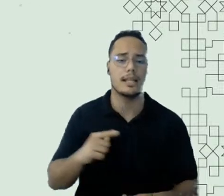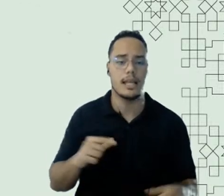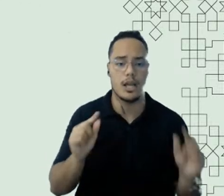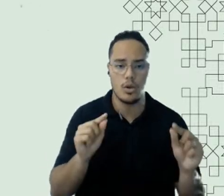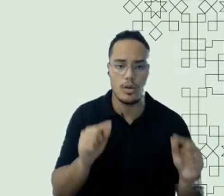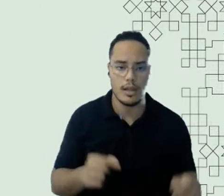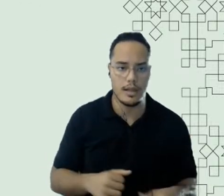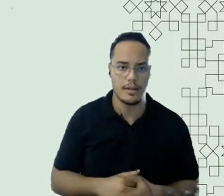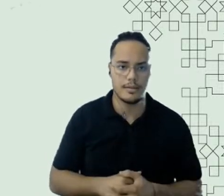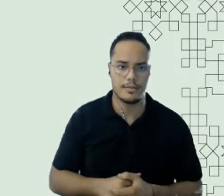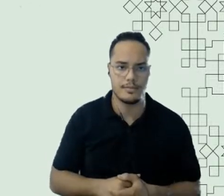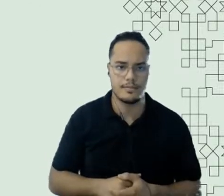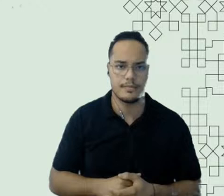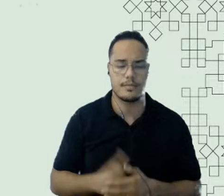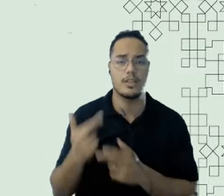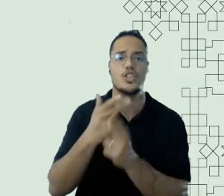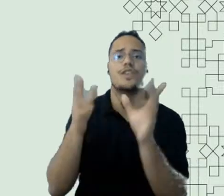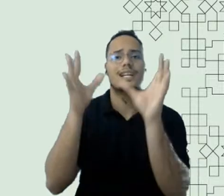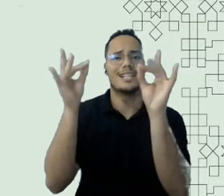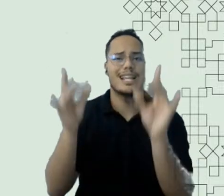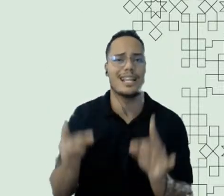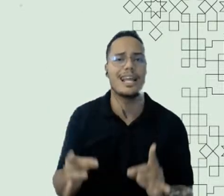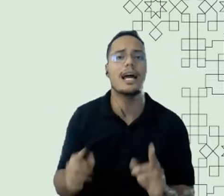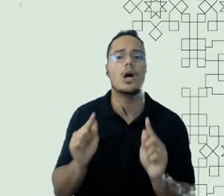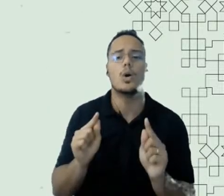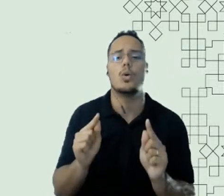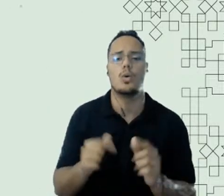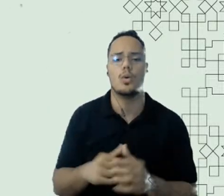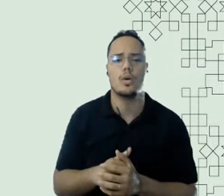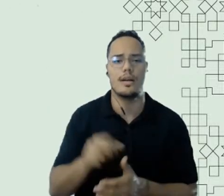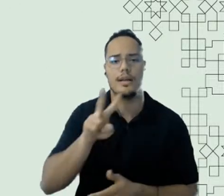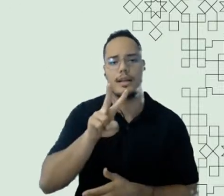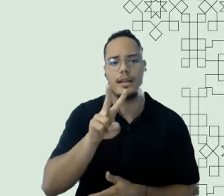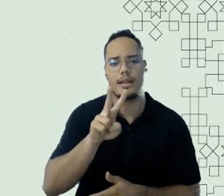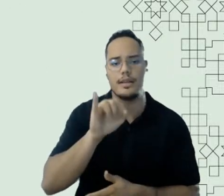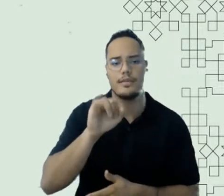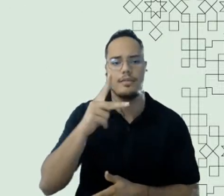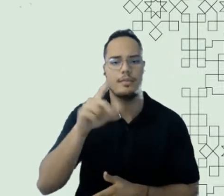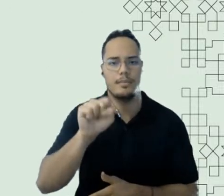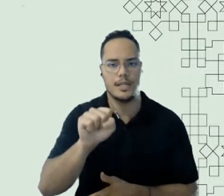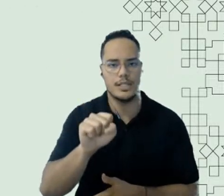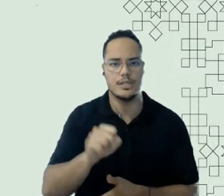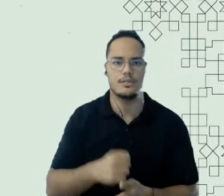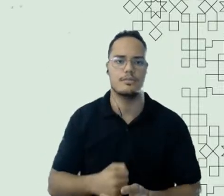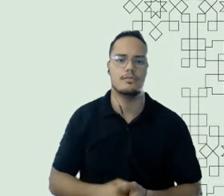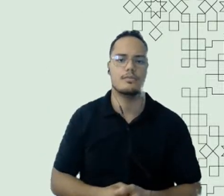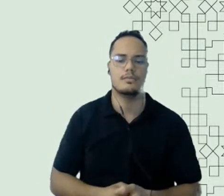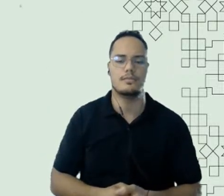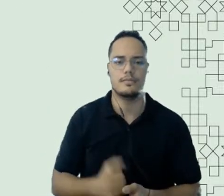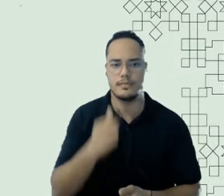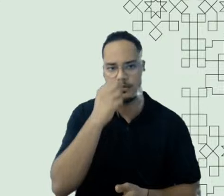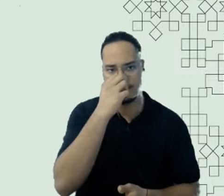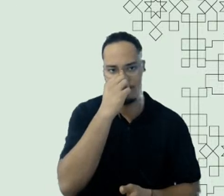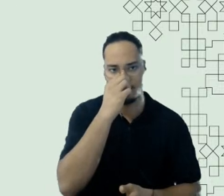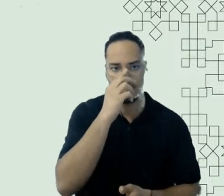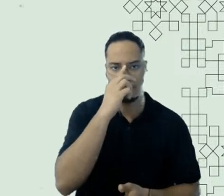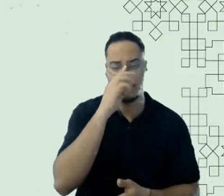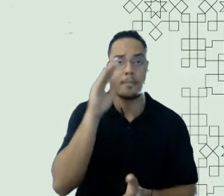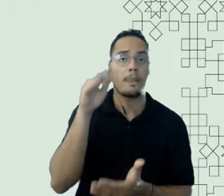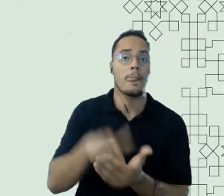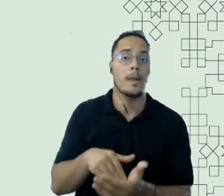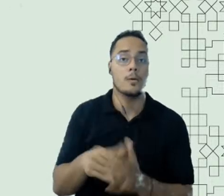the Marrakesh Treaty. The last objective, and this is the one I will focus on, is to achieve a fair